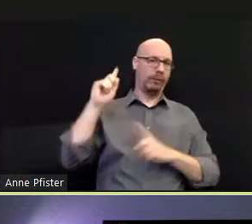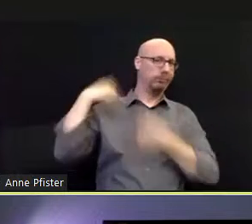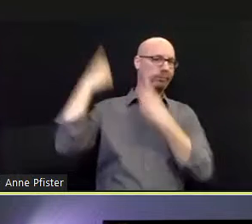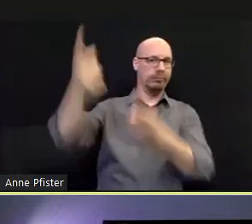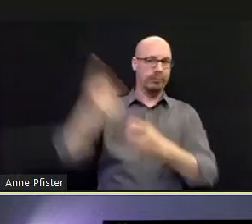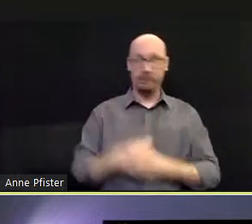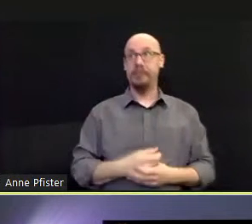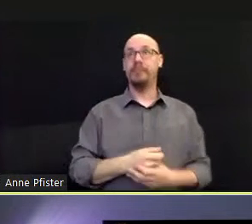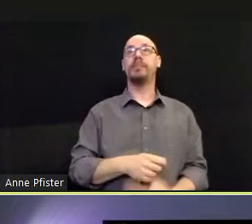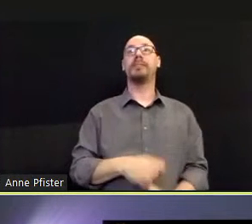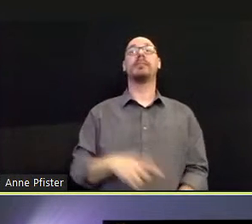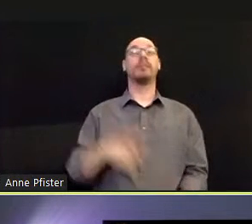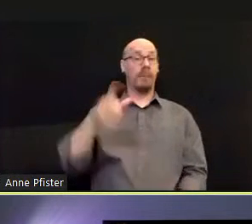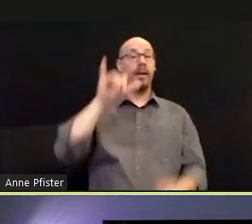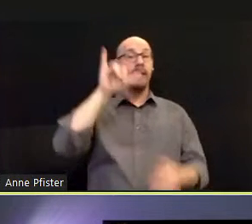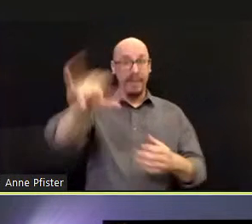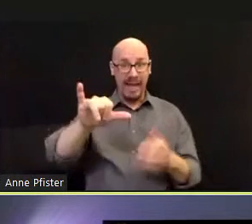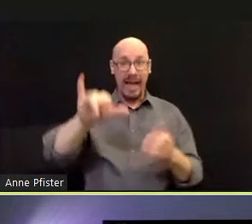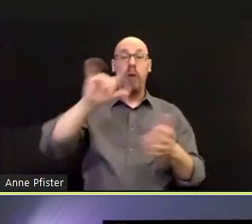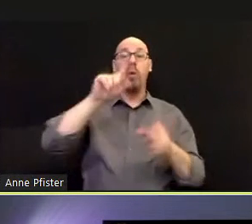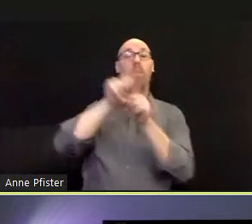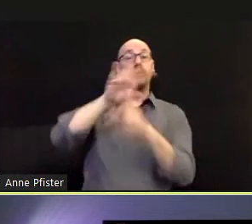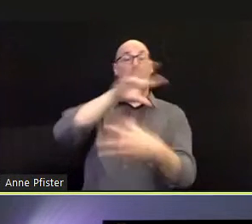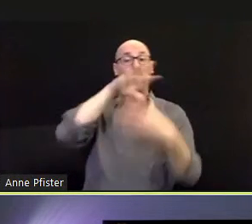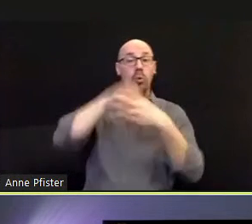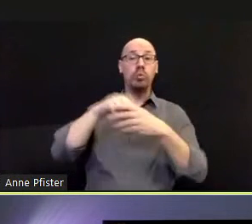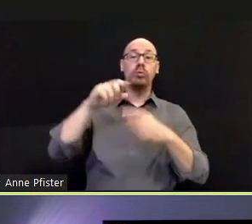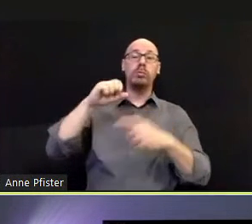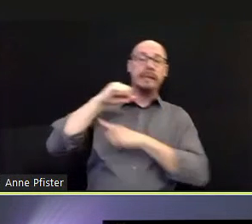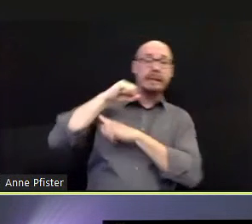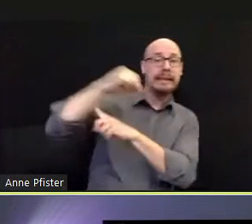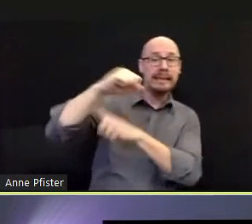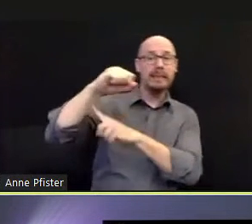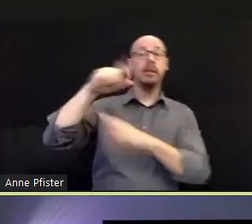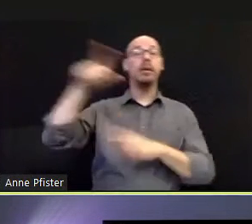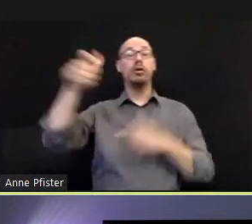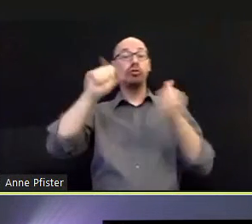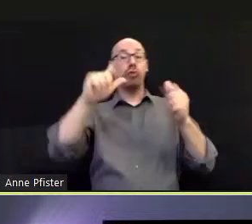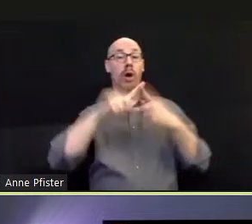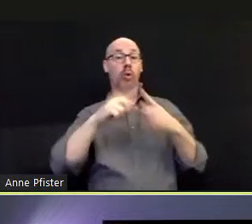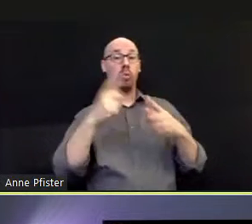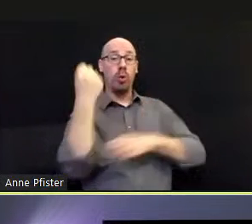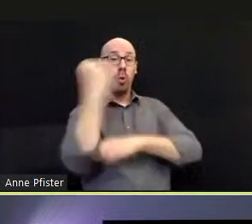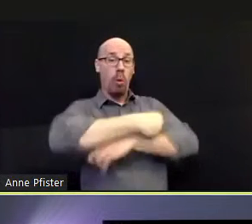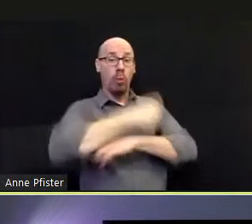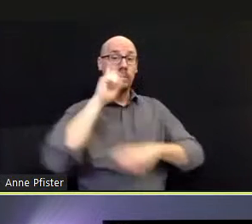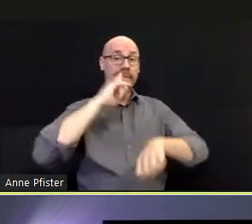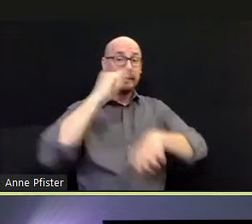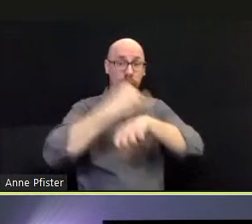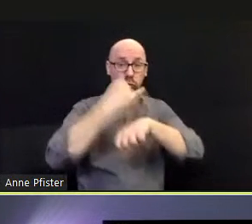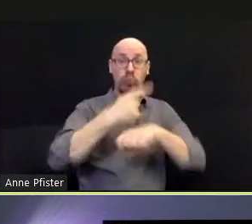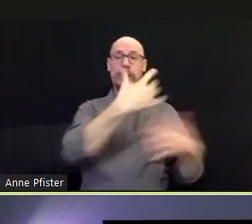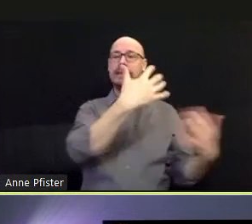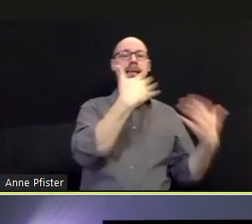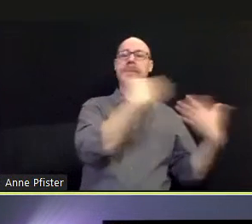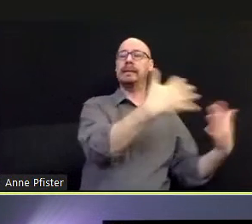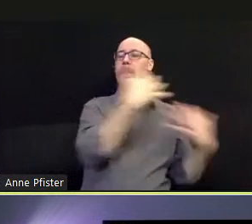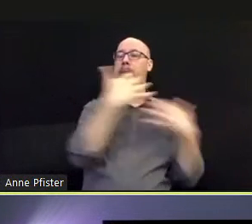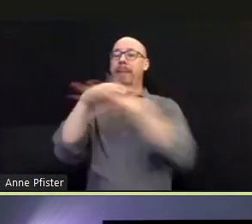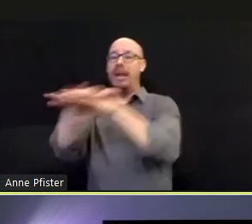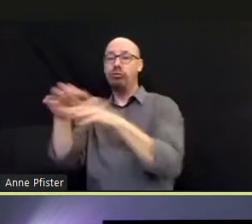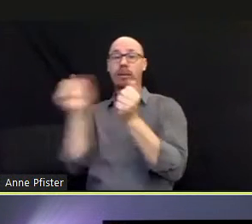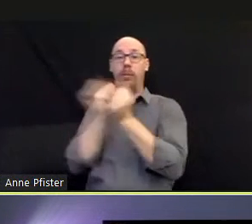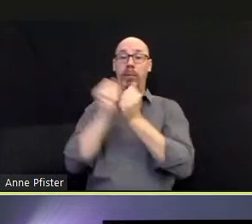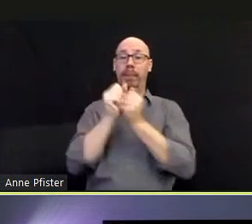This includes recent pushbacks against attempts to close deaf boarding schools and to mainstream deaf children with